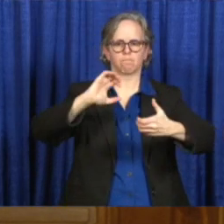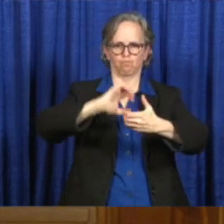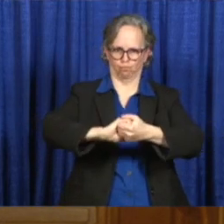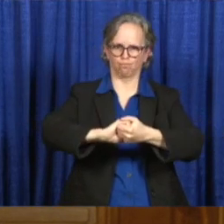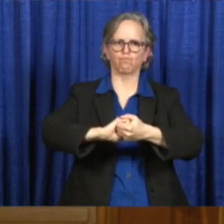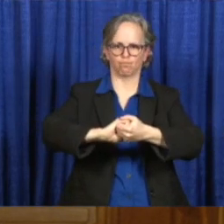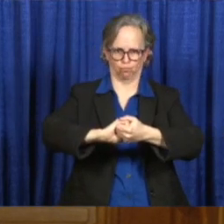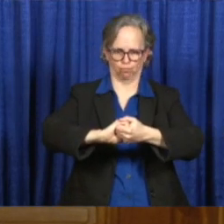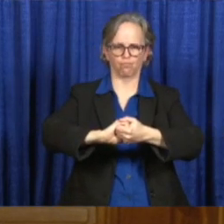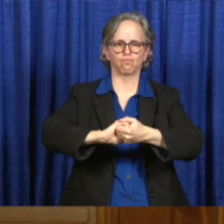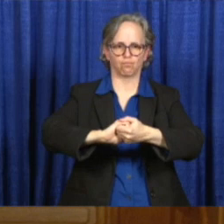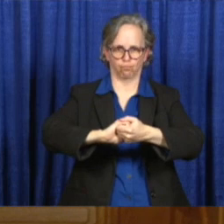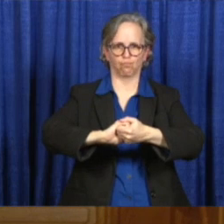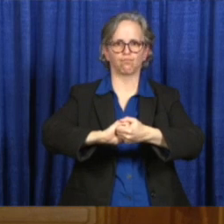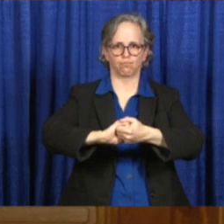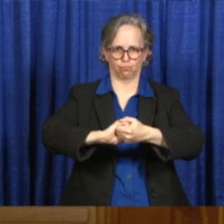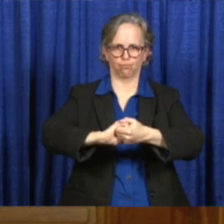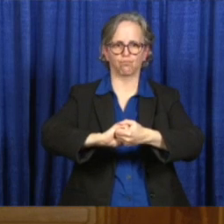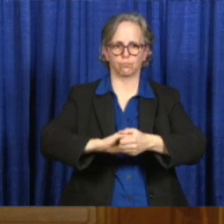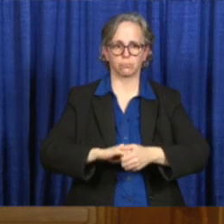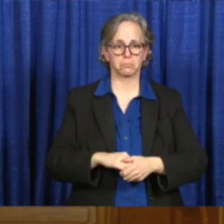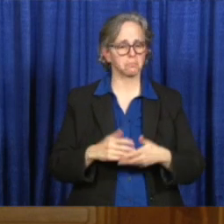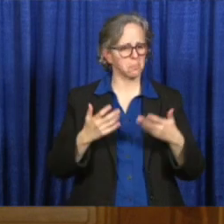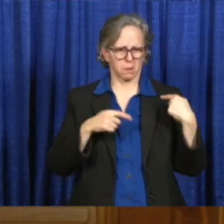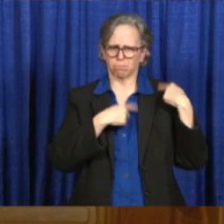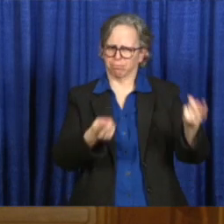group of hospitals.